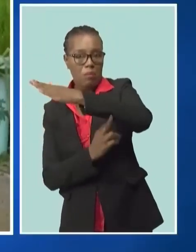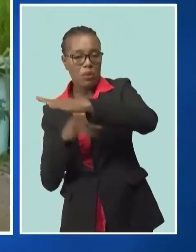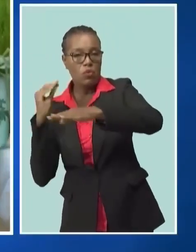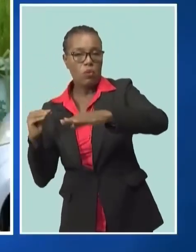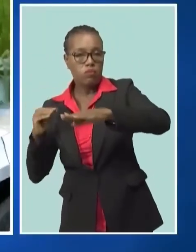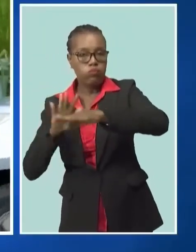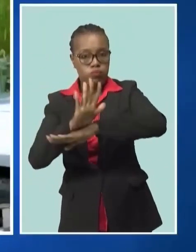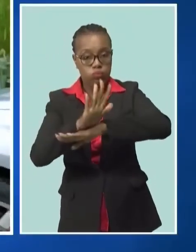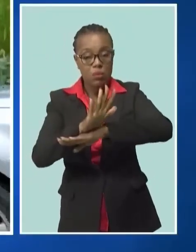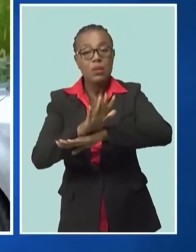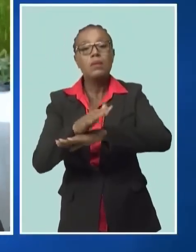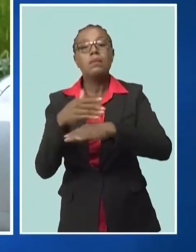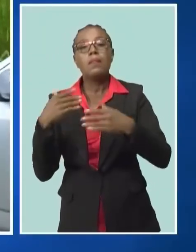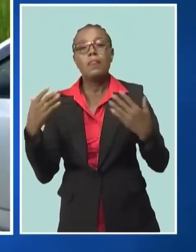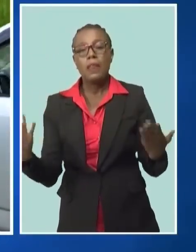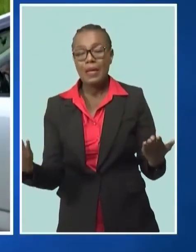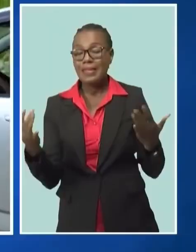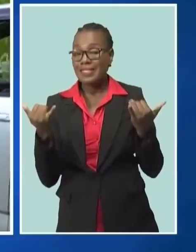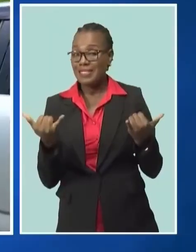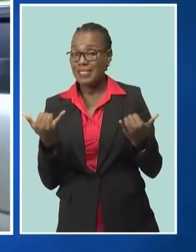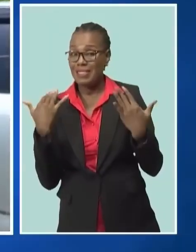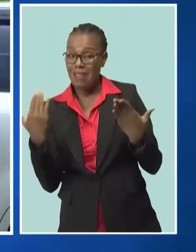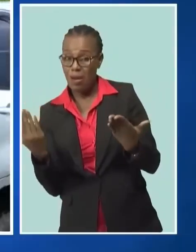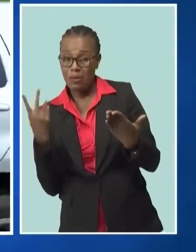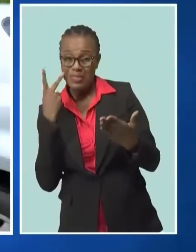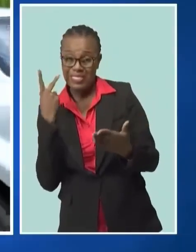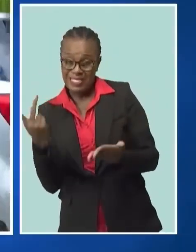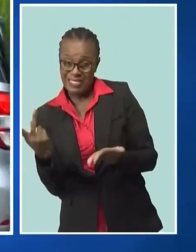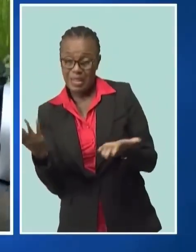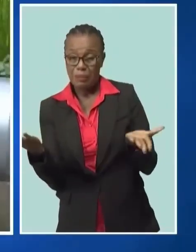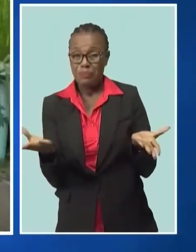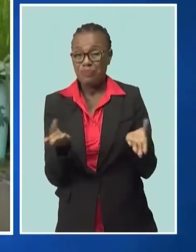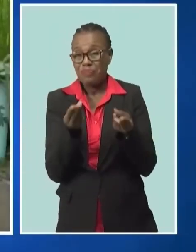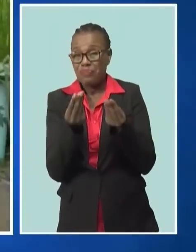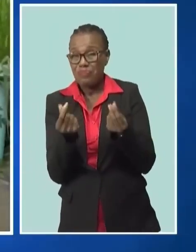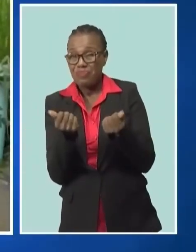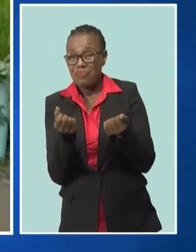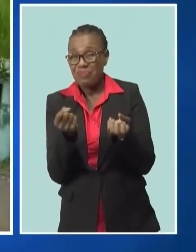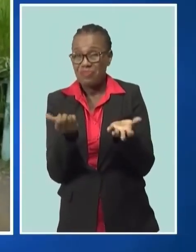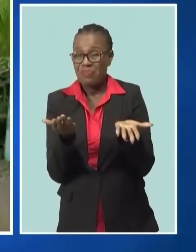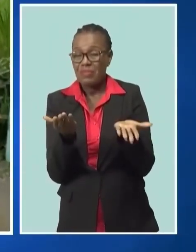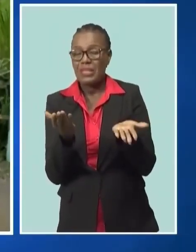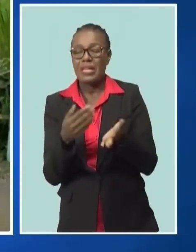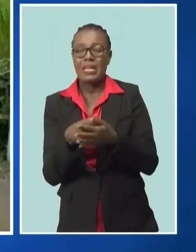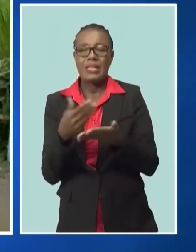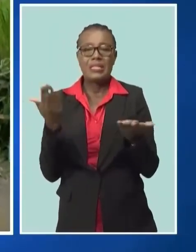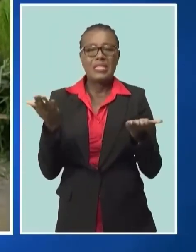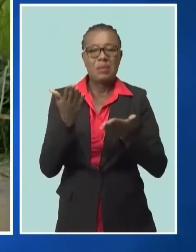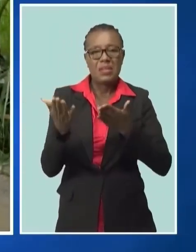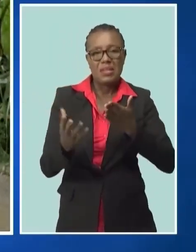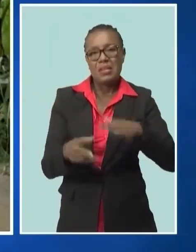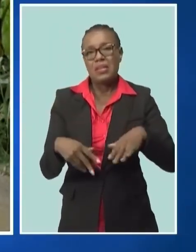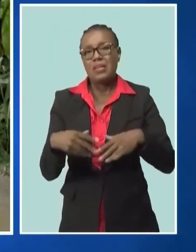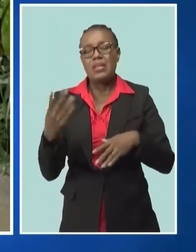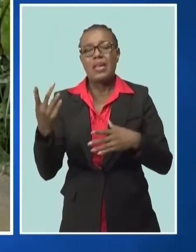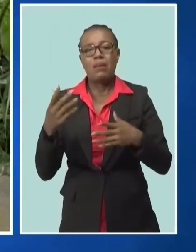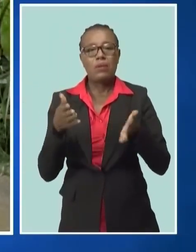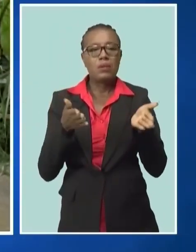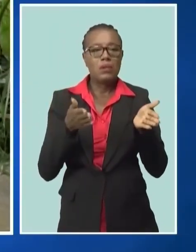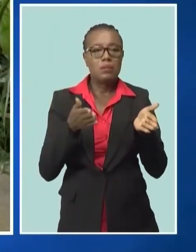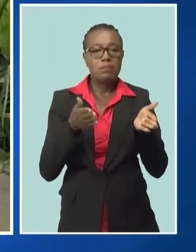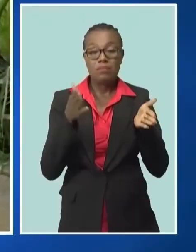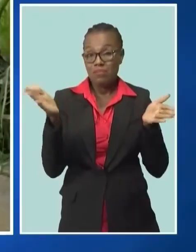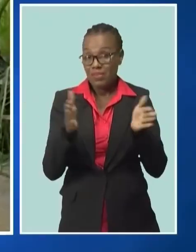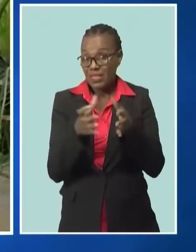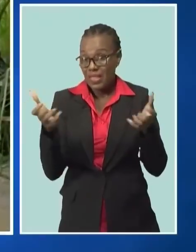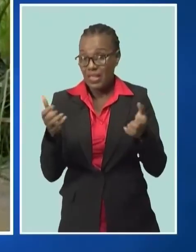And at this stage, there's some erosion and all the pedestals that would have directed the traffic. You can see that they're all bent